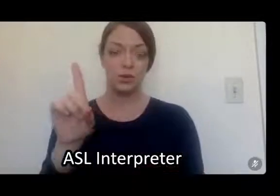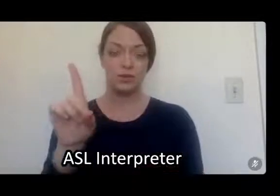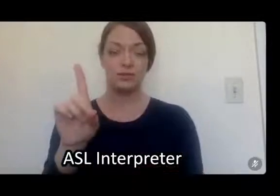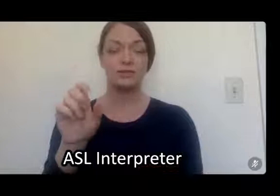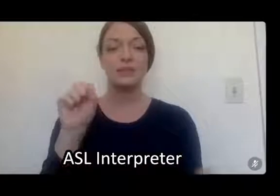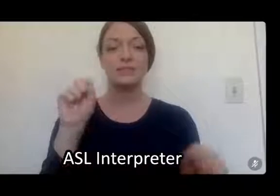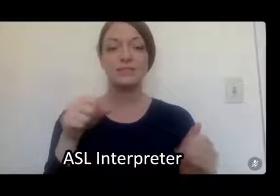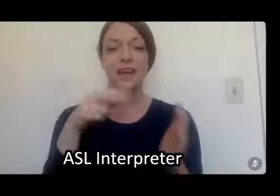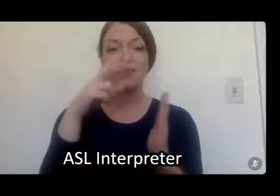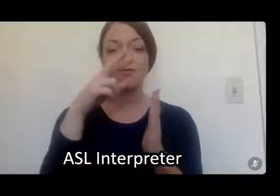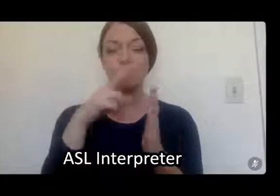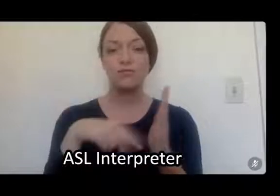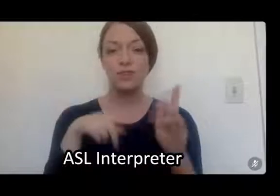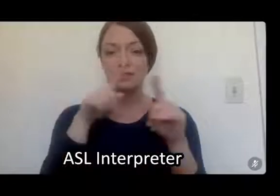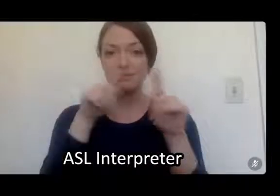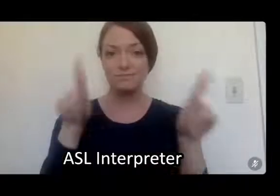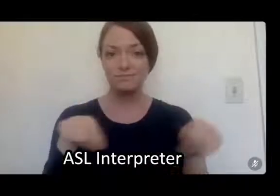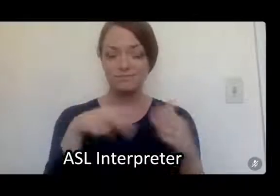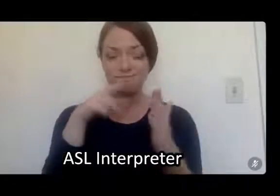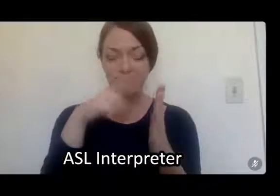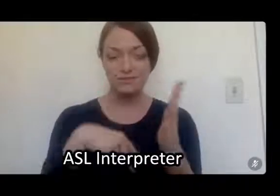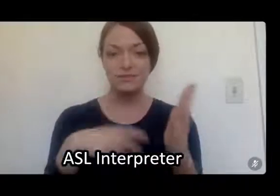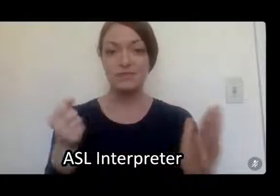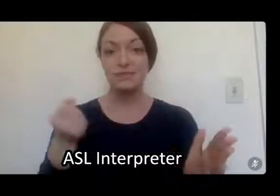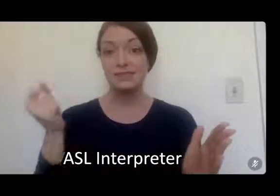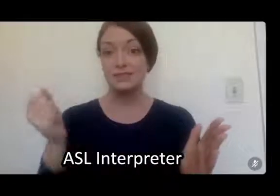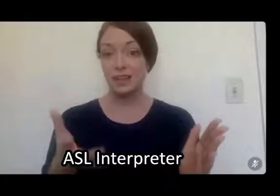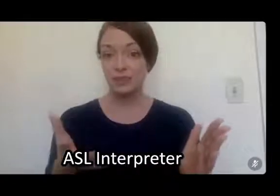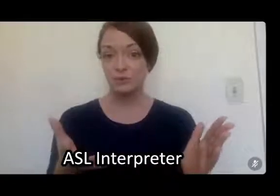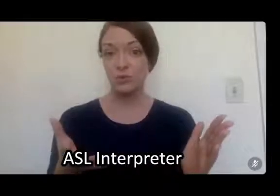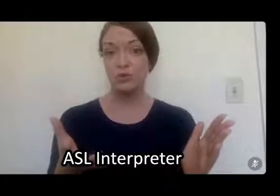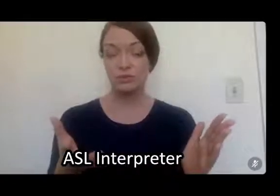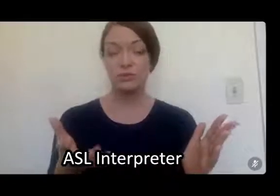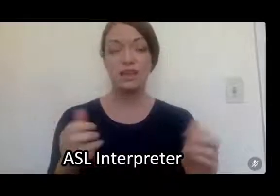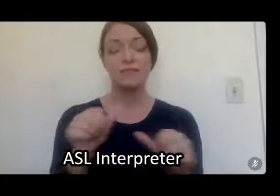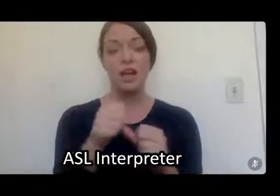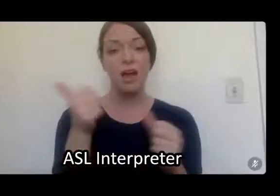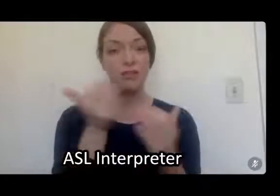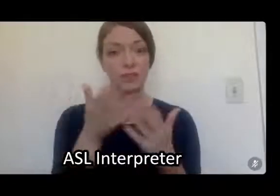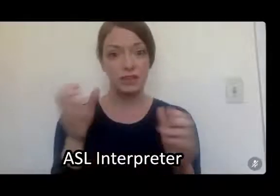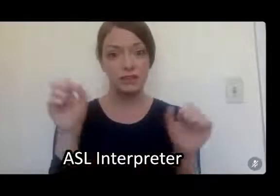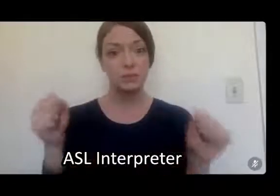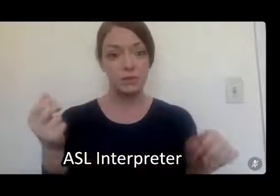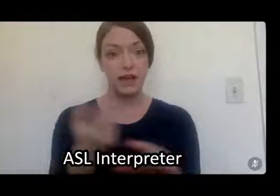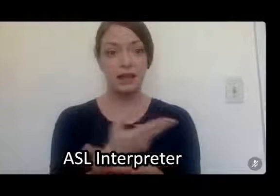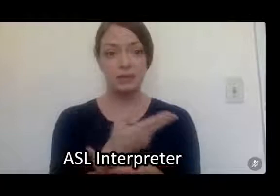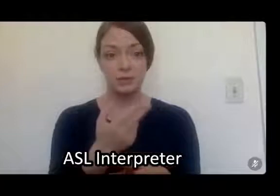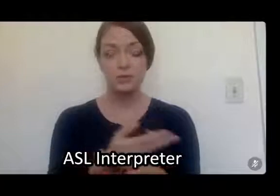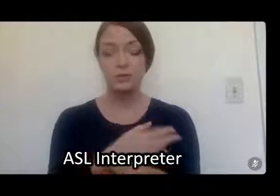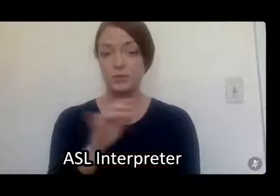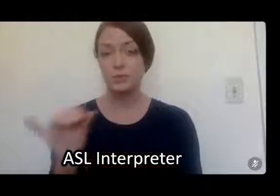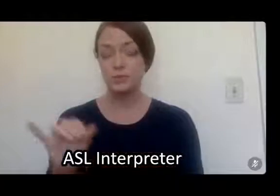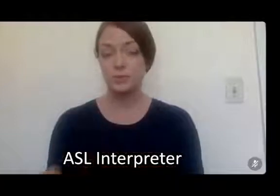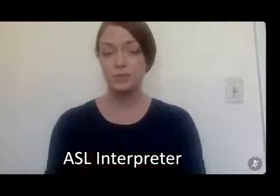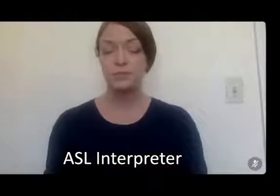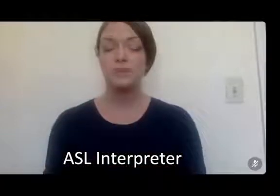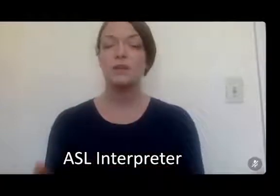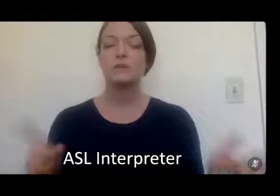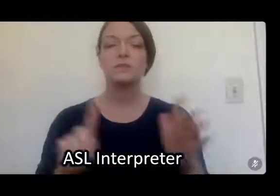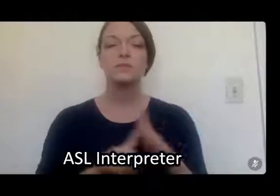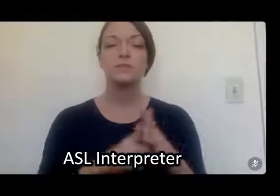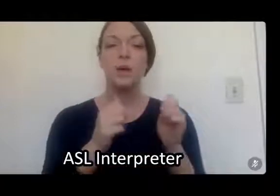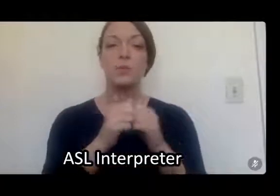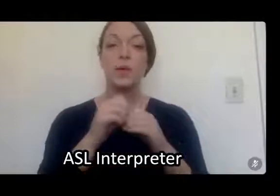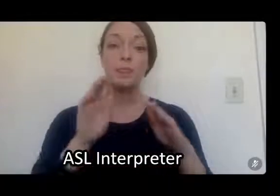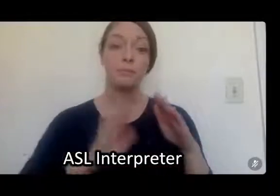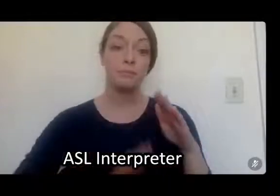read out dice results with you, and there's several other things you can do with it as well. So let's start with the basics. You can